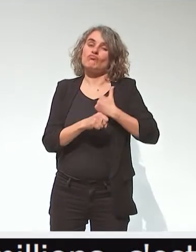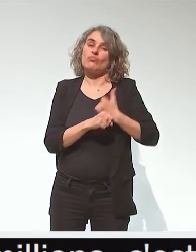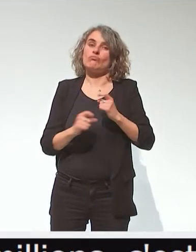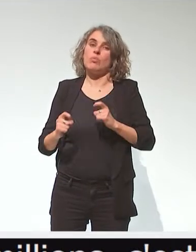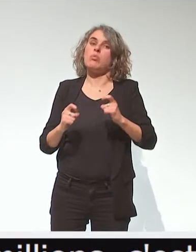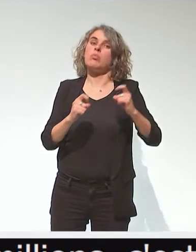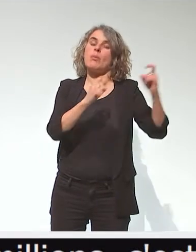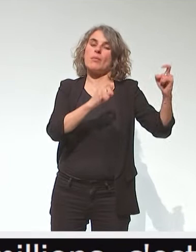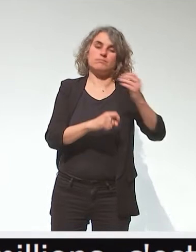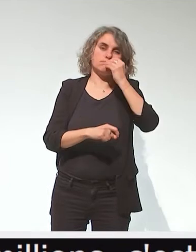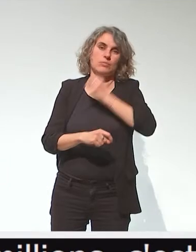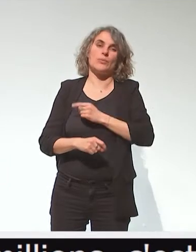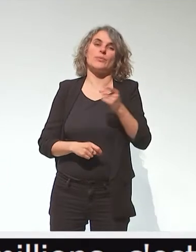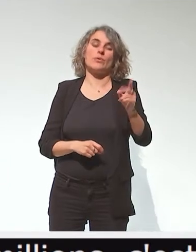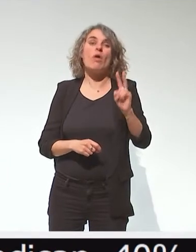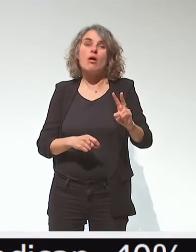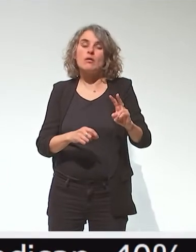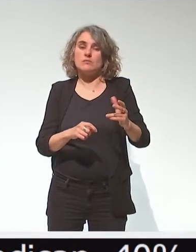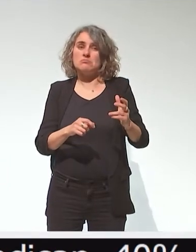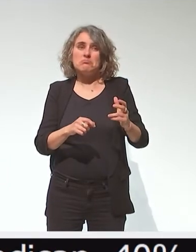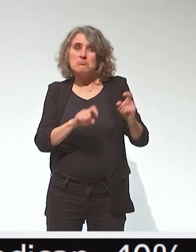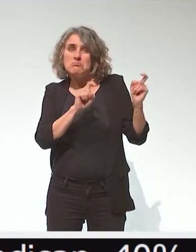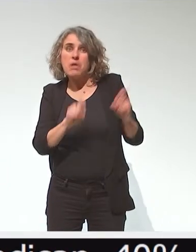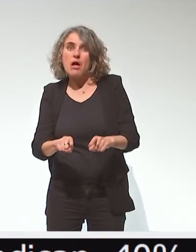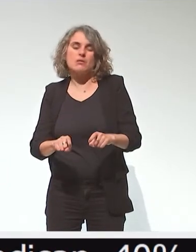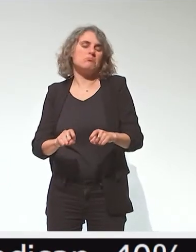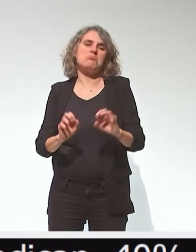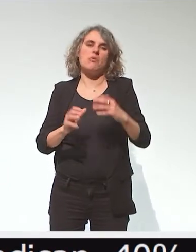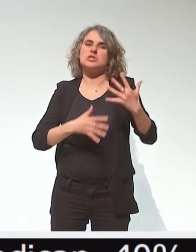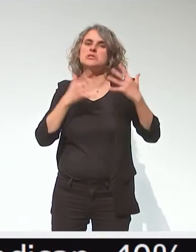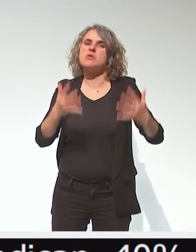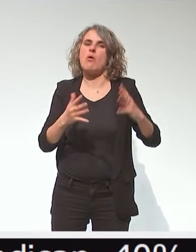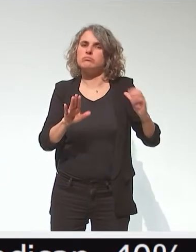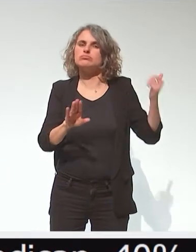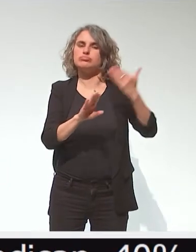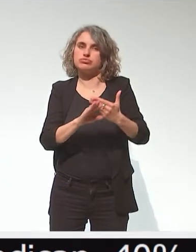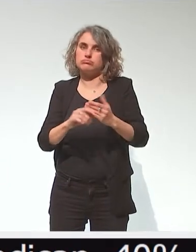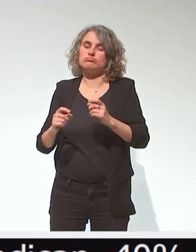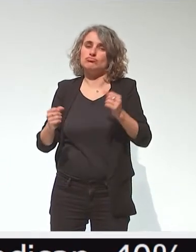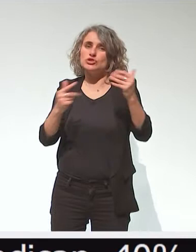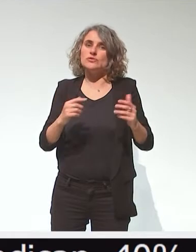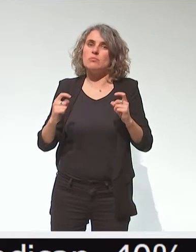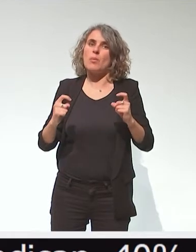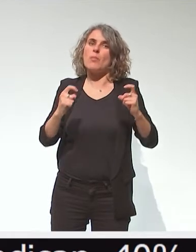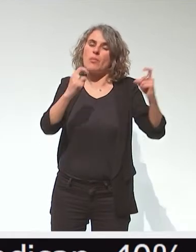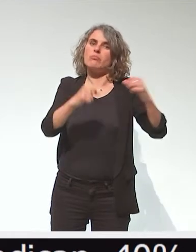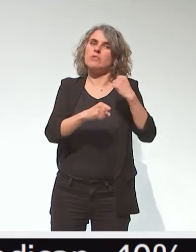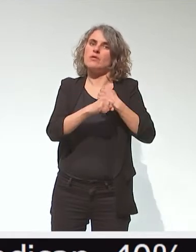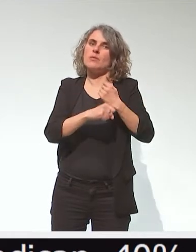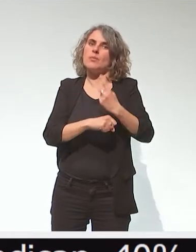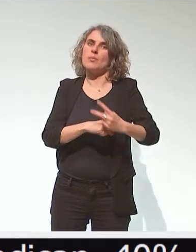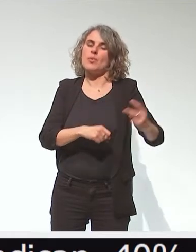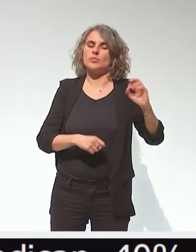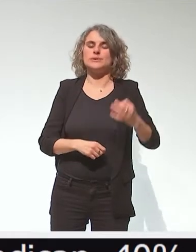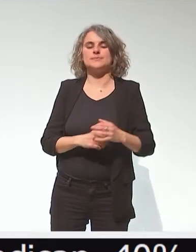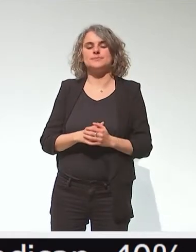decrease over last 10 years in none of the years, just slightly during the COVID